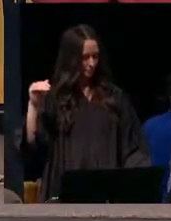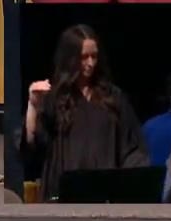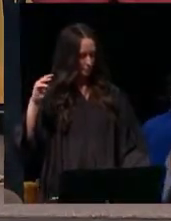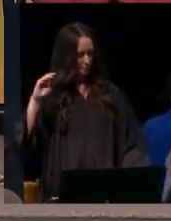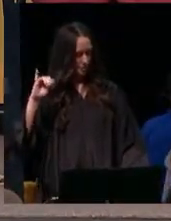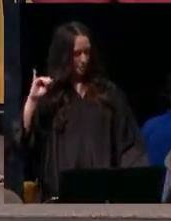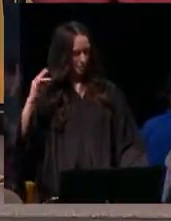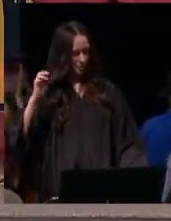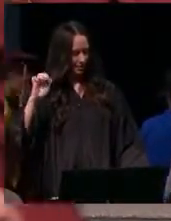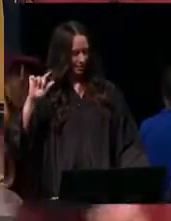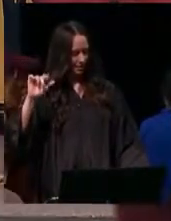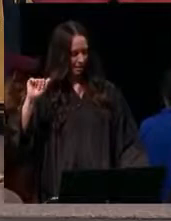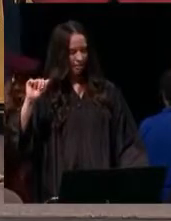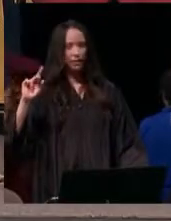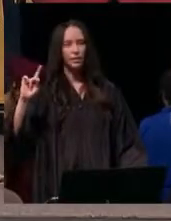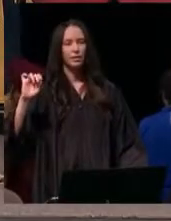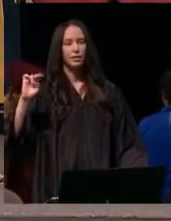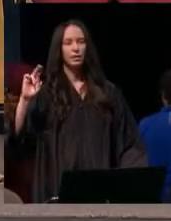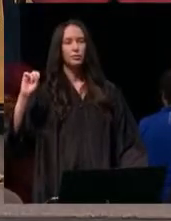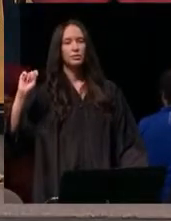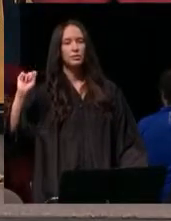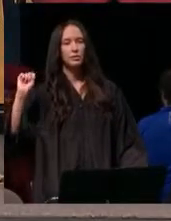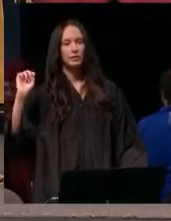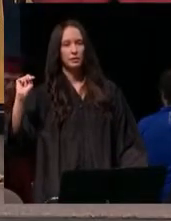Michaela Knudsen.